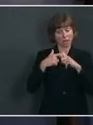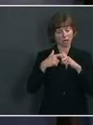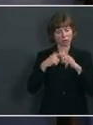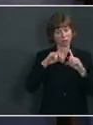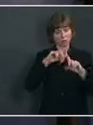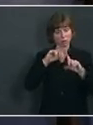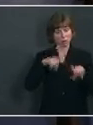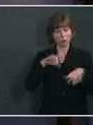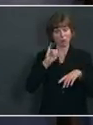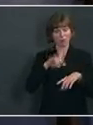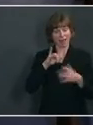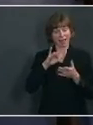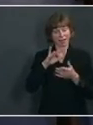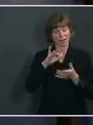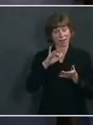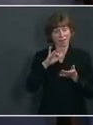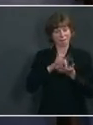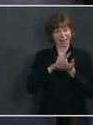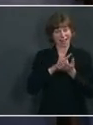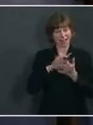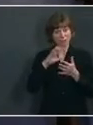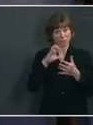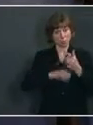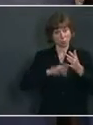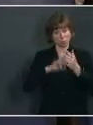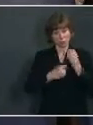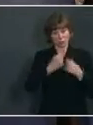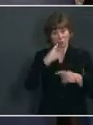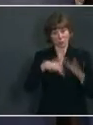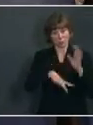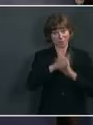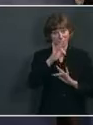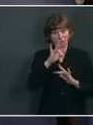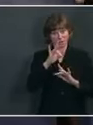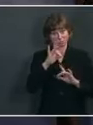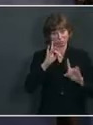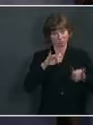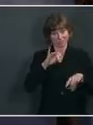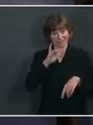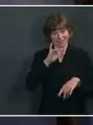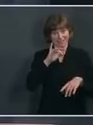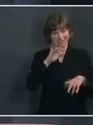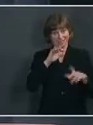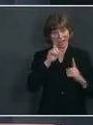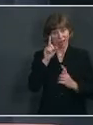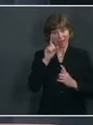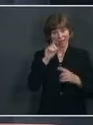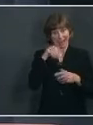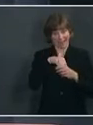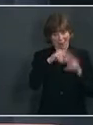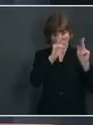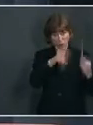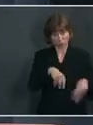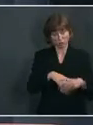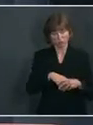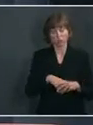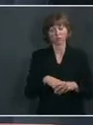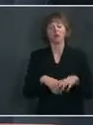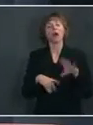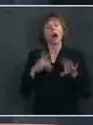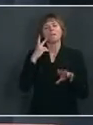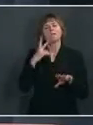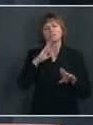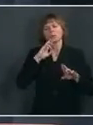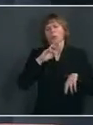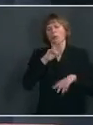person? I know that that's something that advocates have been pushing for after the reversal under the Trump administration. Yeah, I have certainly seen some reporting